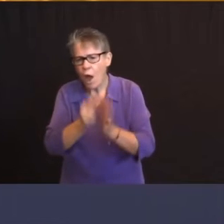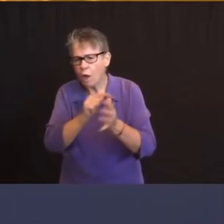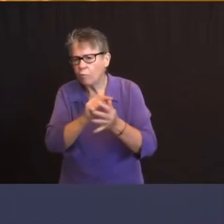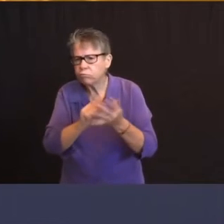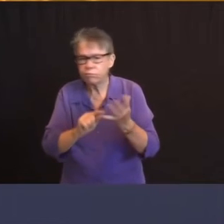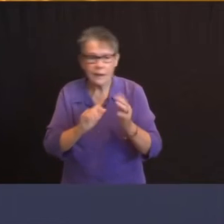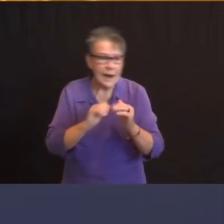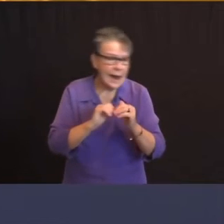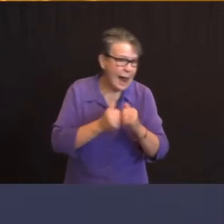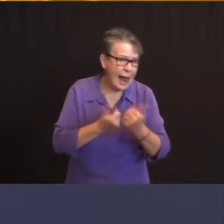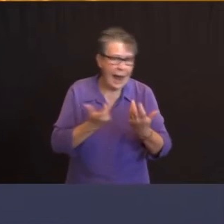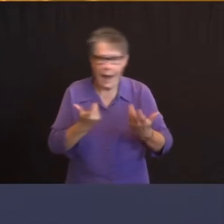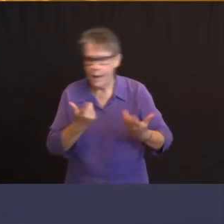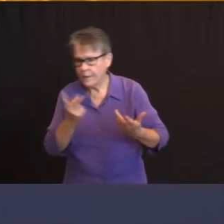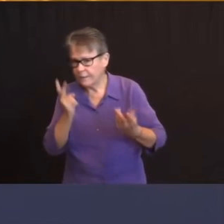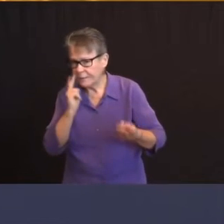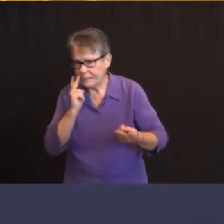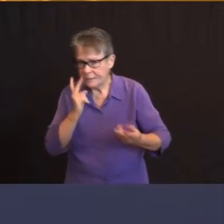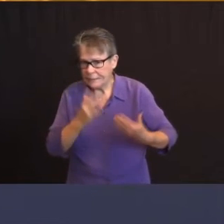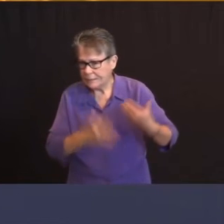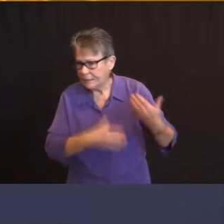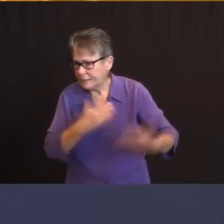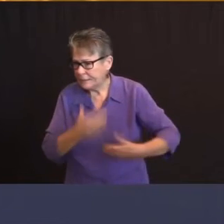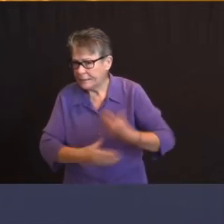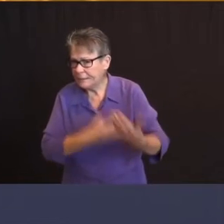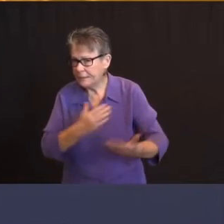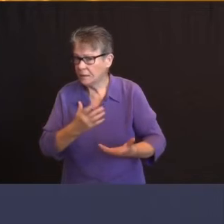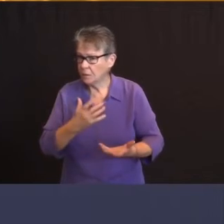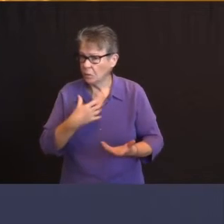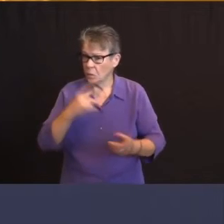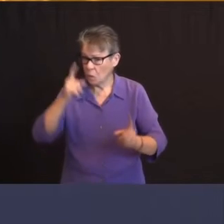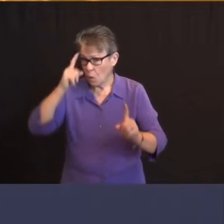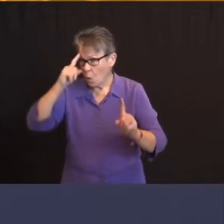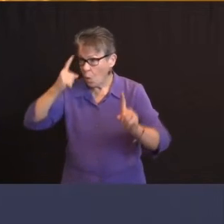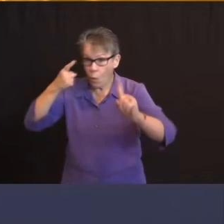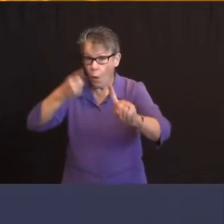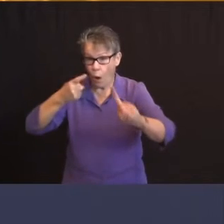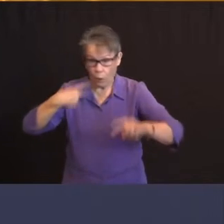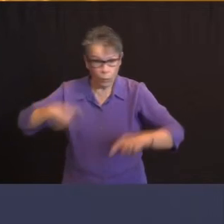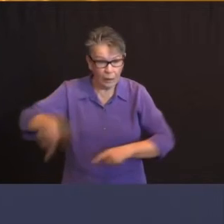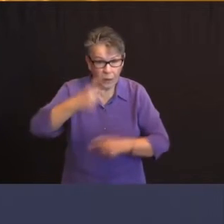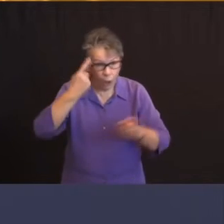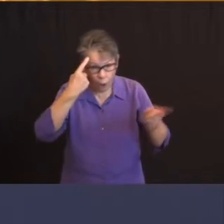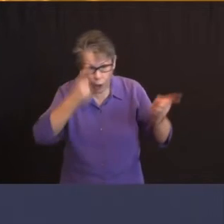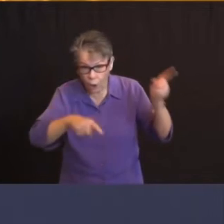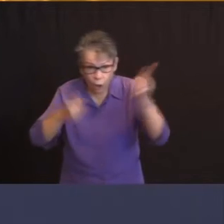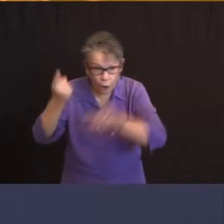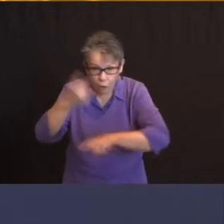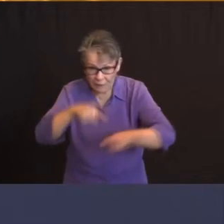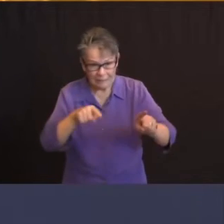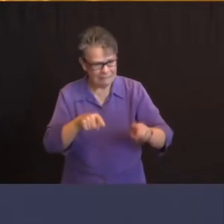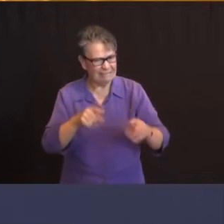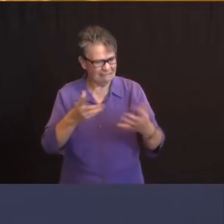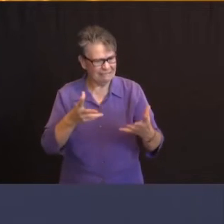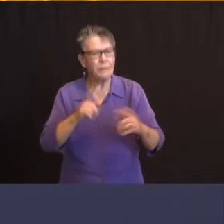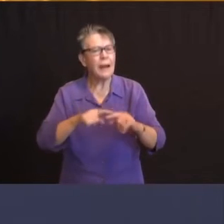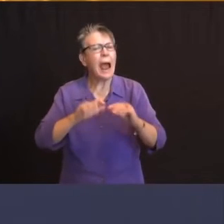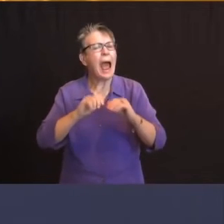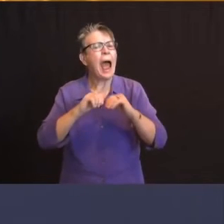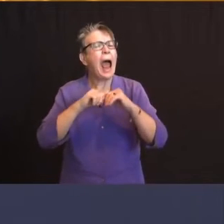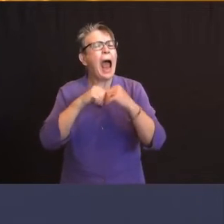that heads is a direction we all like. How we get it done most effectively, I'll leave for now.